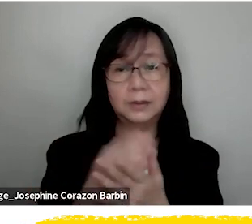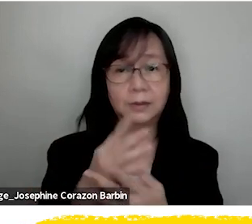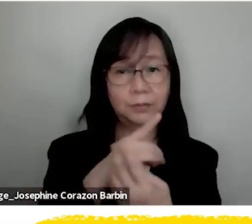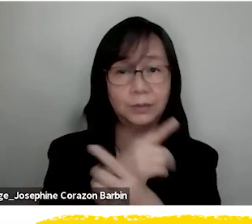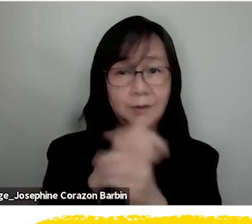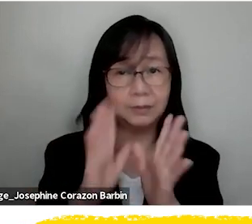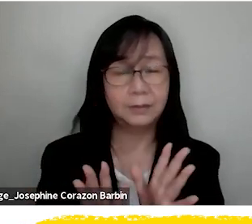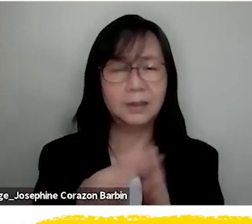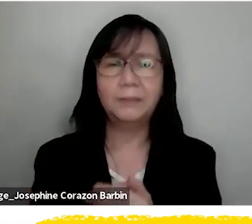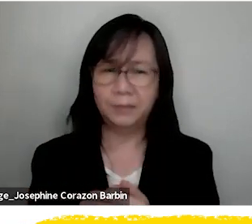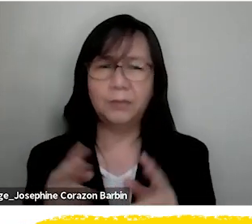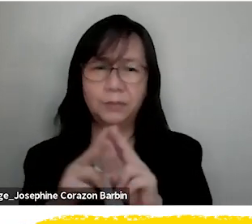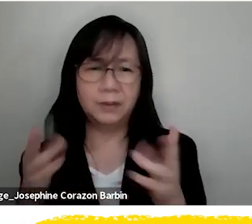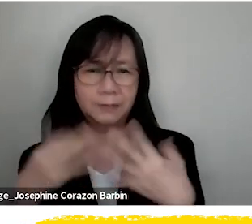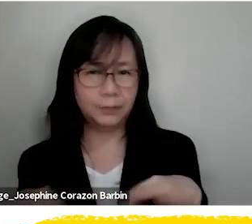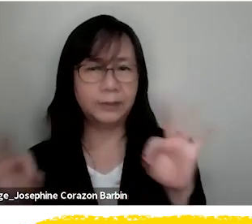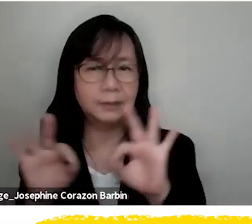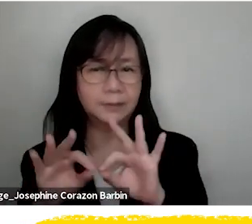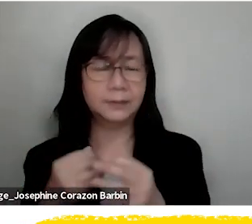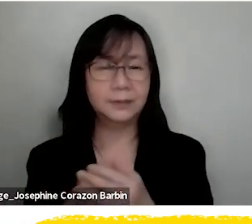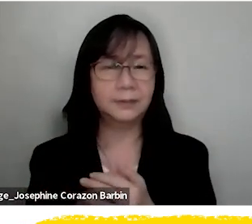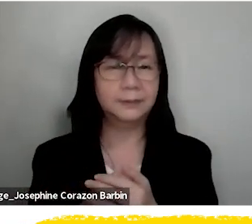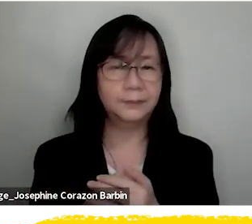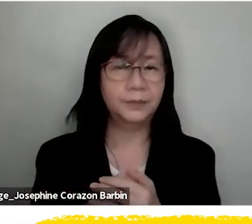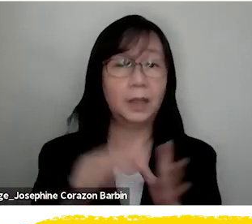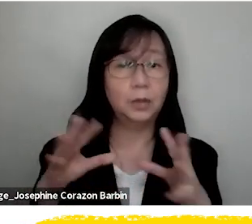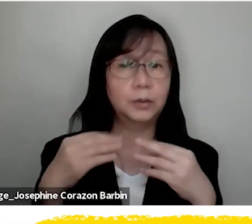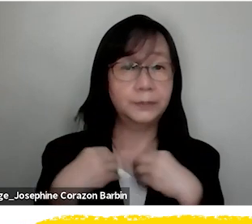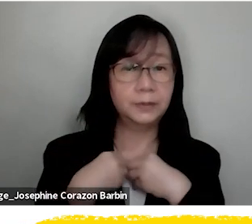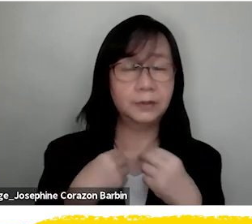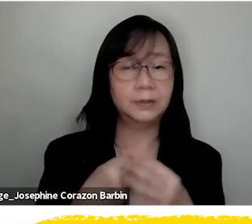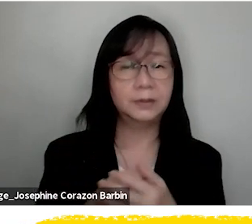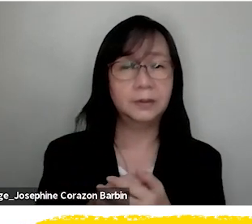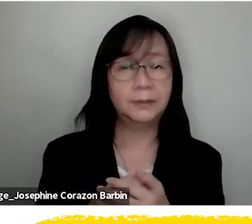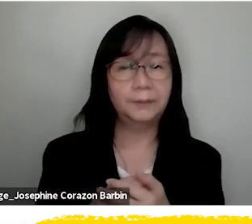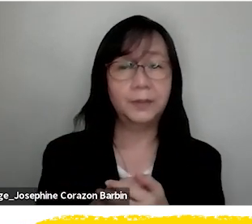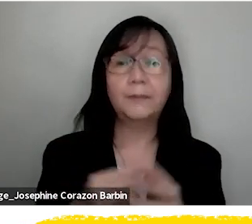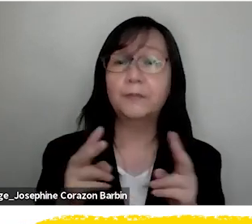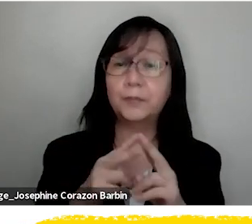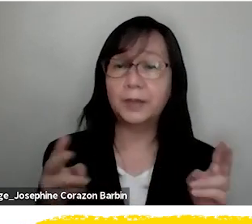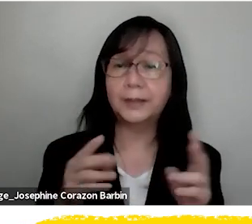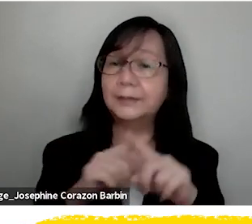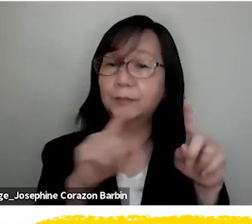is a very important acknowledgement to make, that there are very